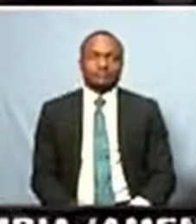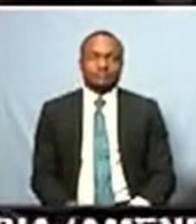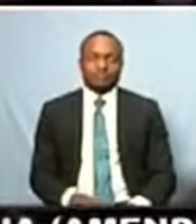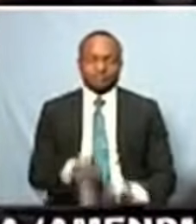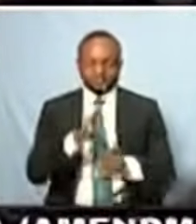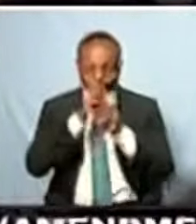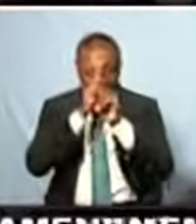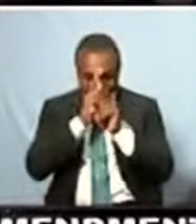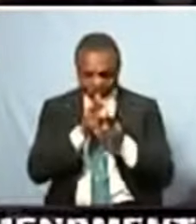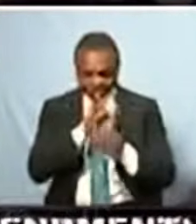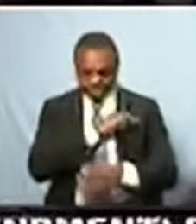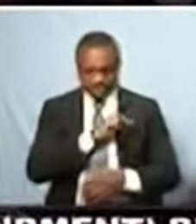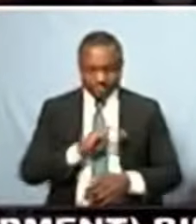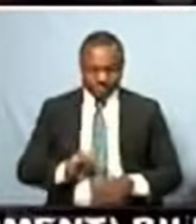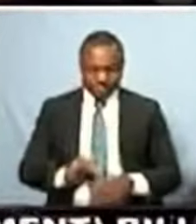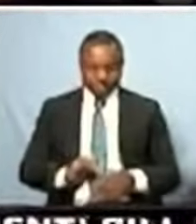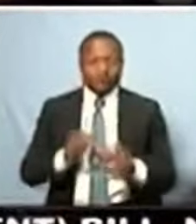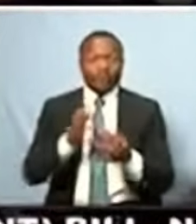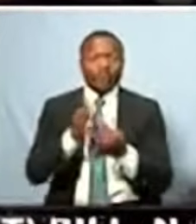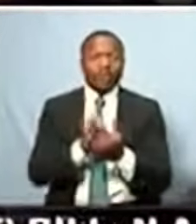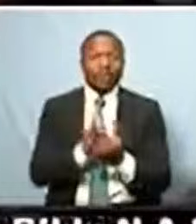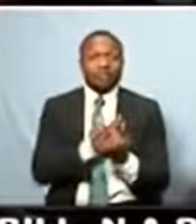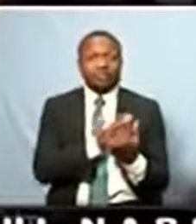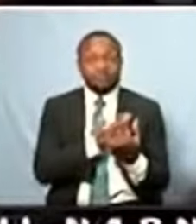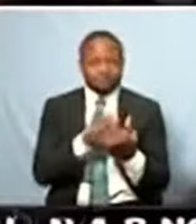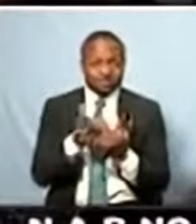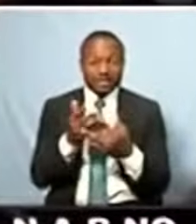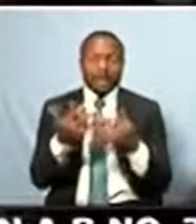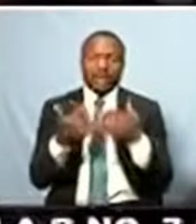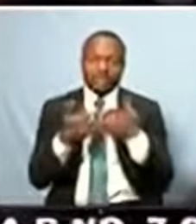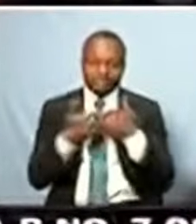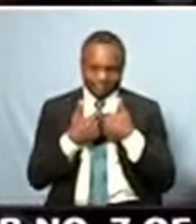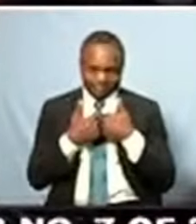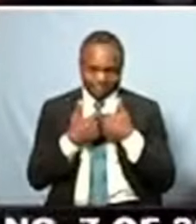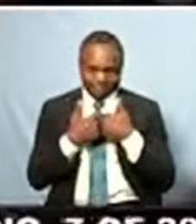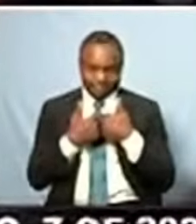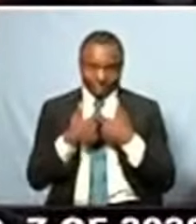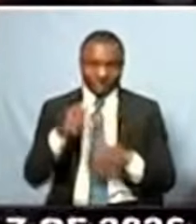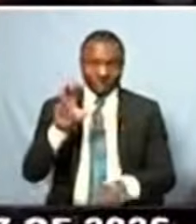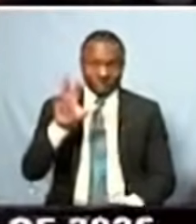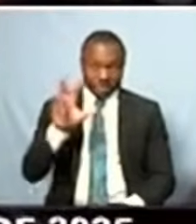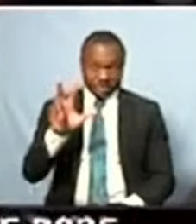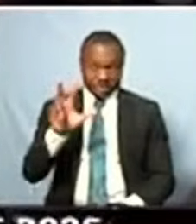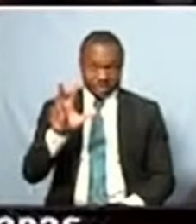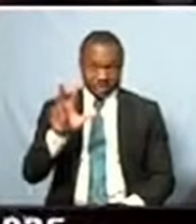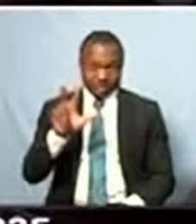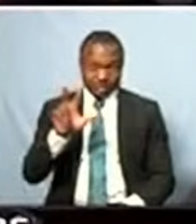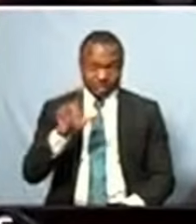Honorable members, a delimitation has got 3 stages.